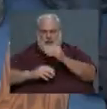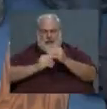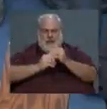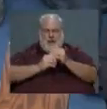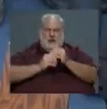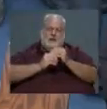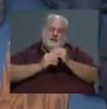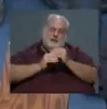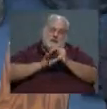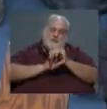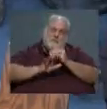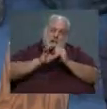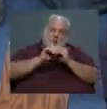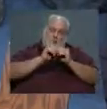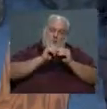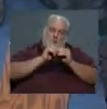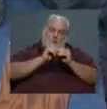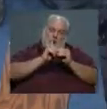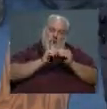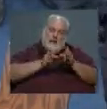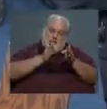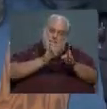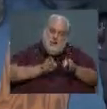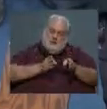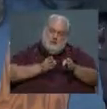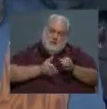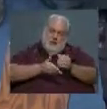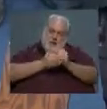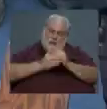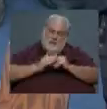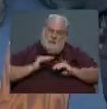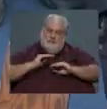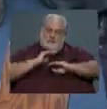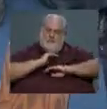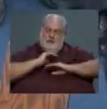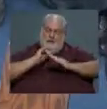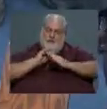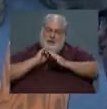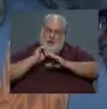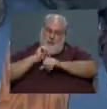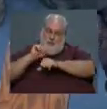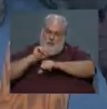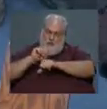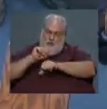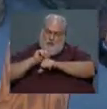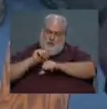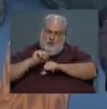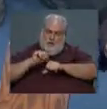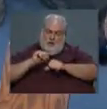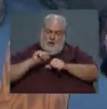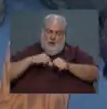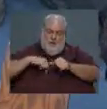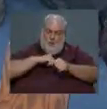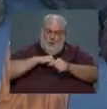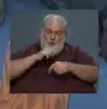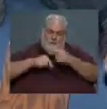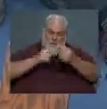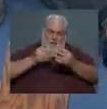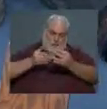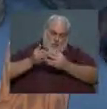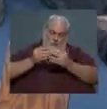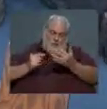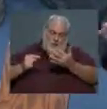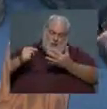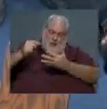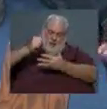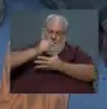one staff member to kind of fulfill that role. We've kind of gone through a lot of different roles of